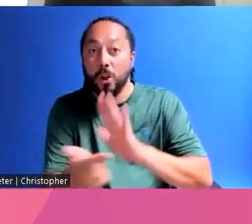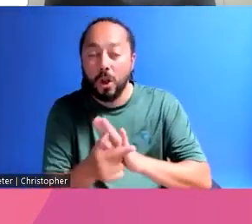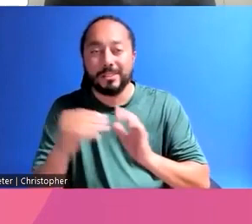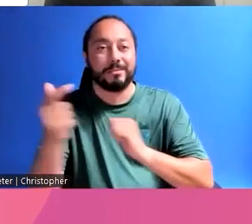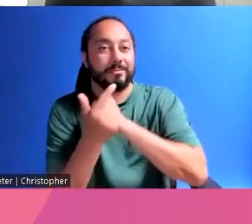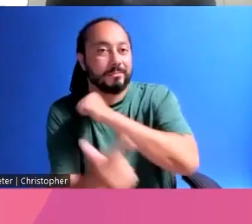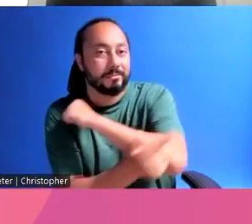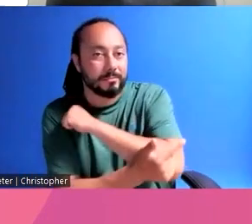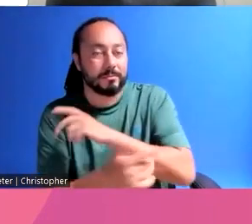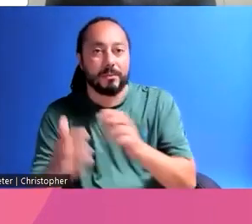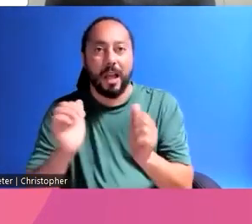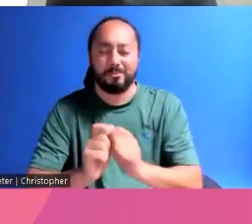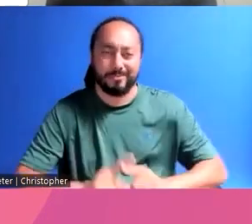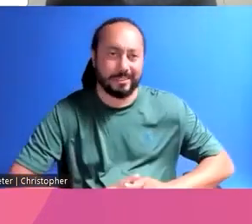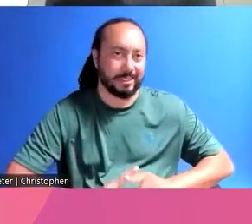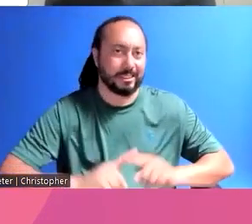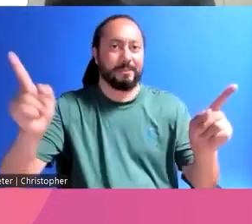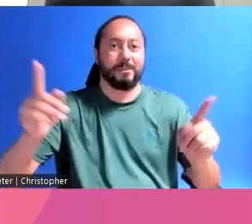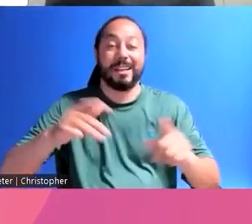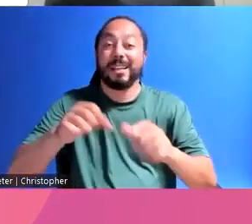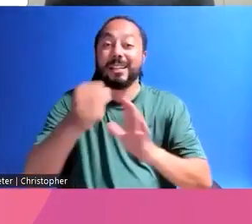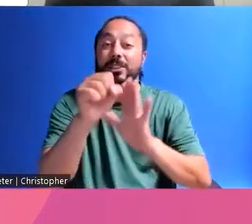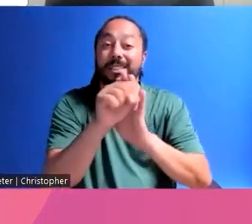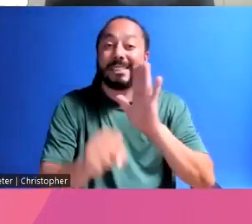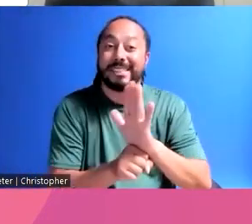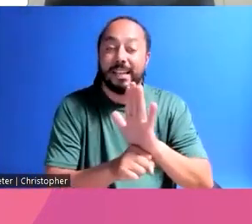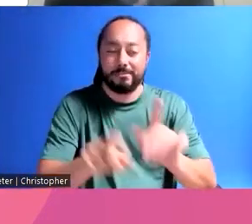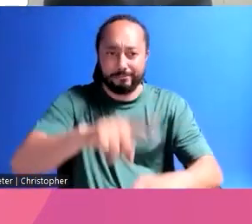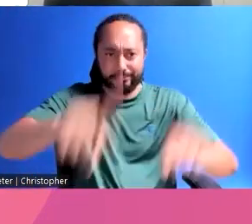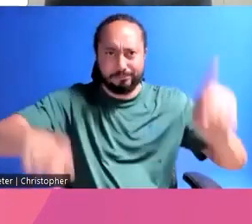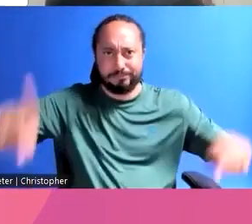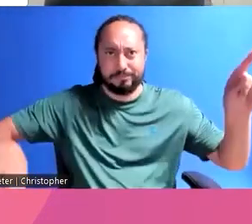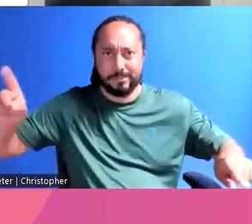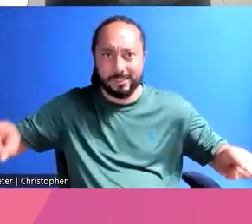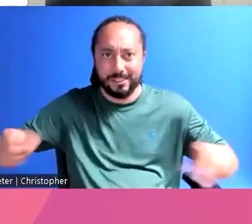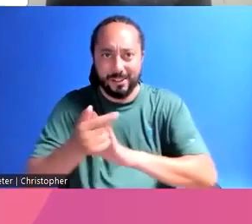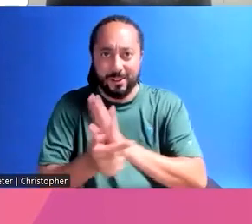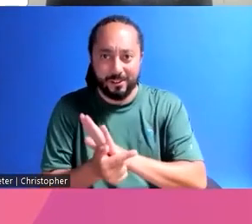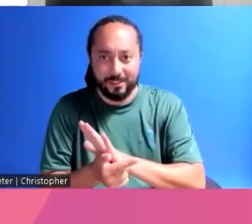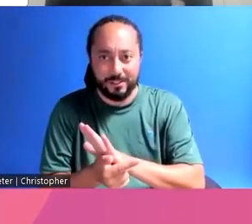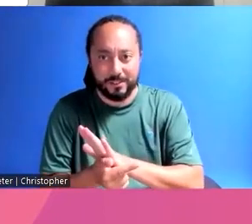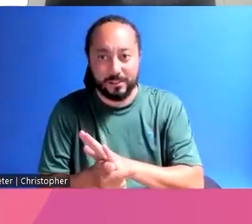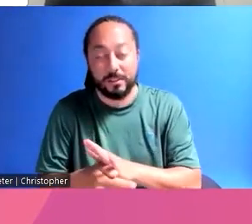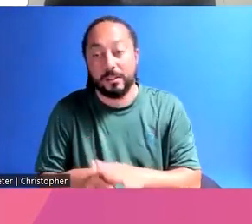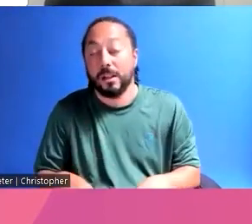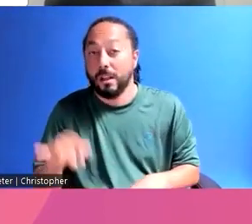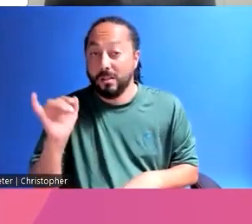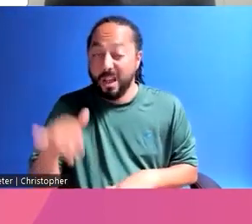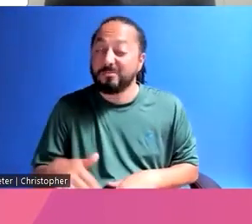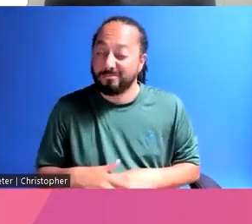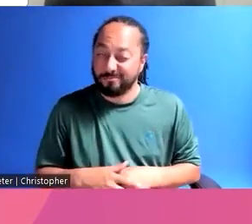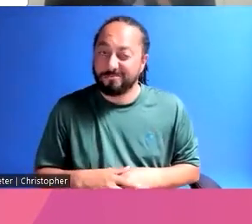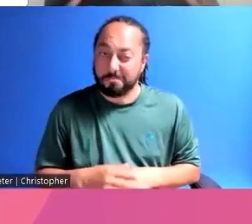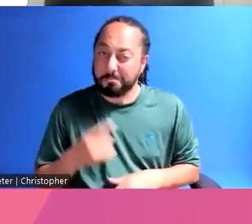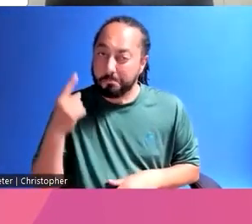legislations vary quite a bit from one state to the next. This might and probably is reflected